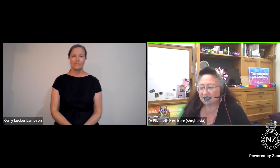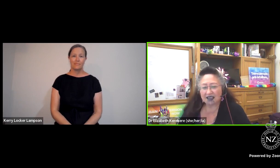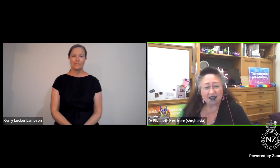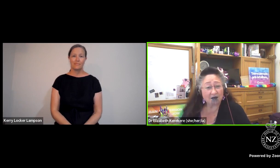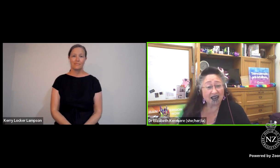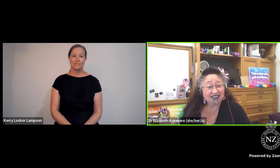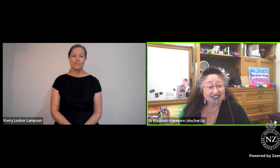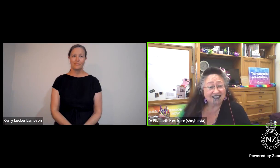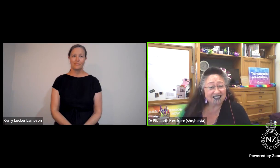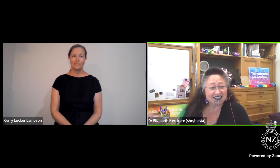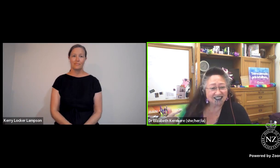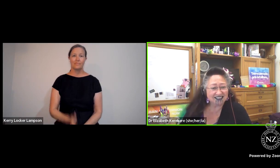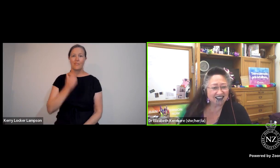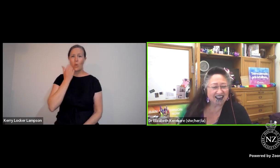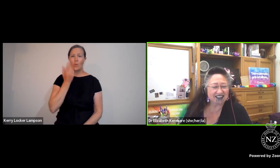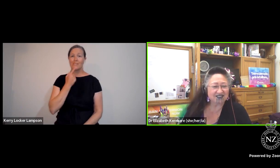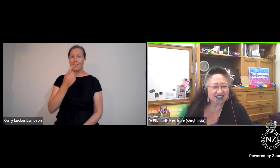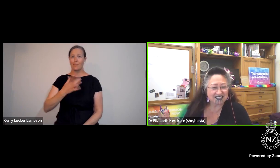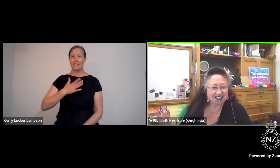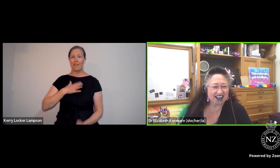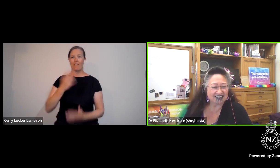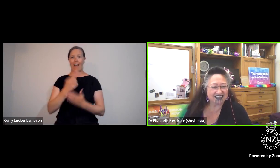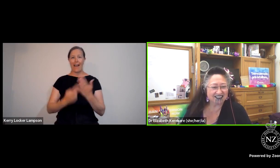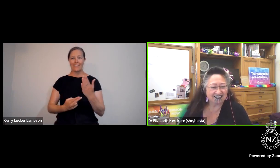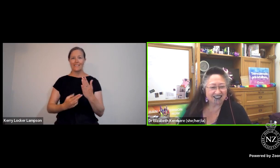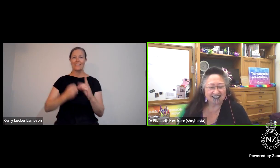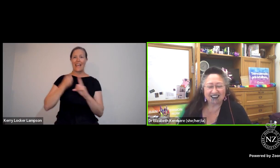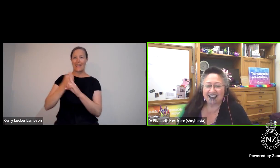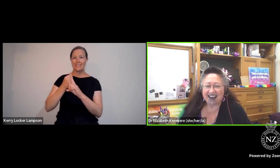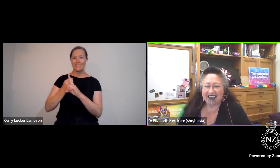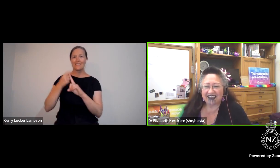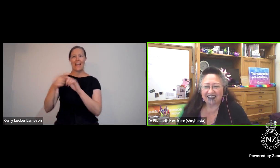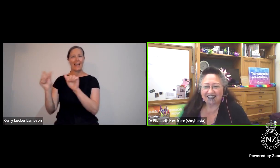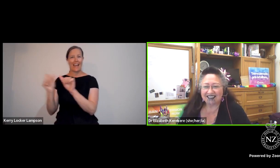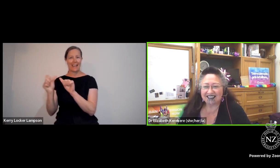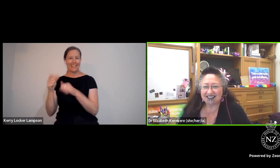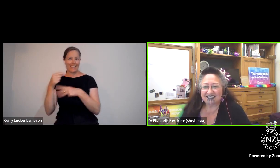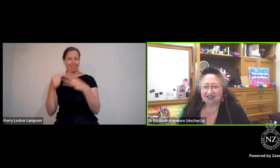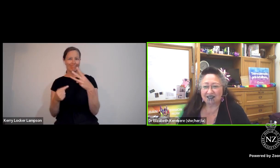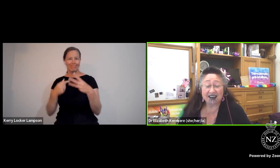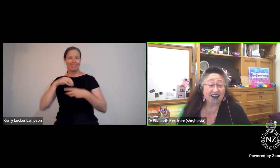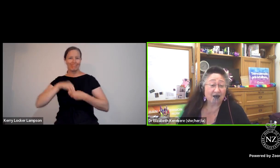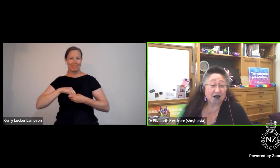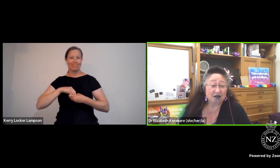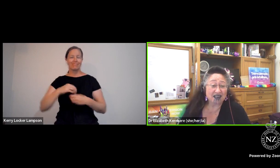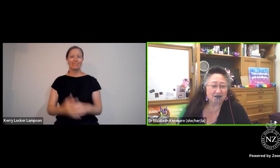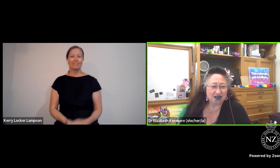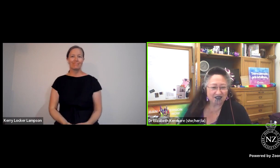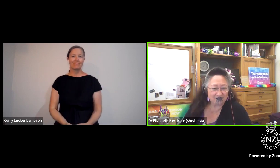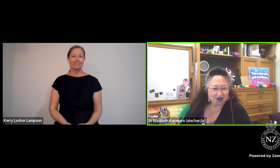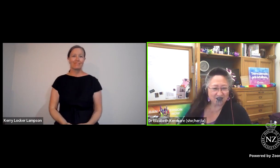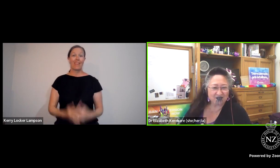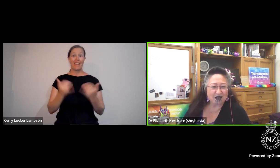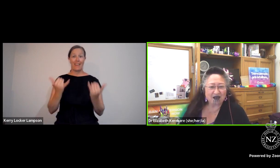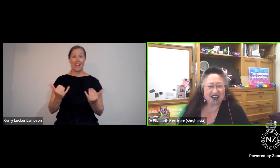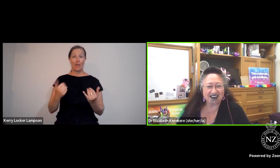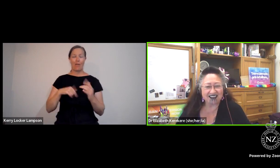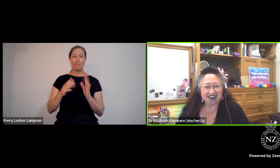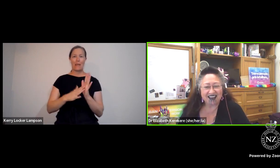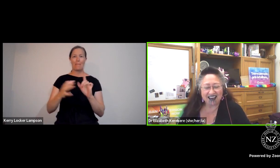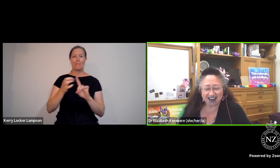I always say I'm an artist, an activist, an auntie. And right now I'm an MP for the